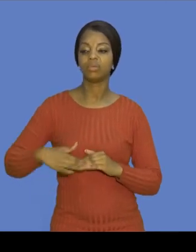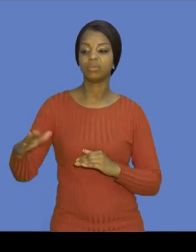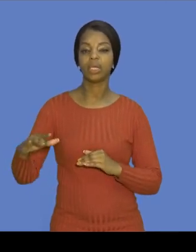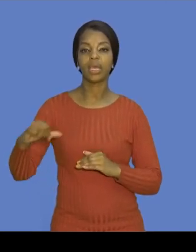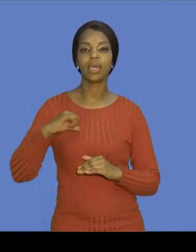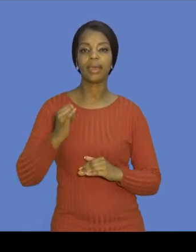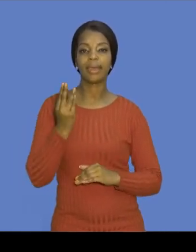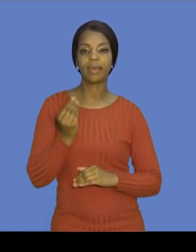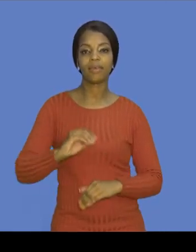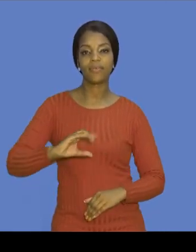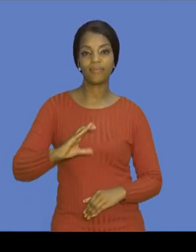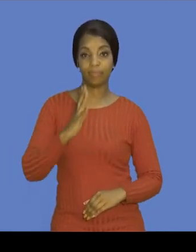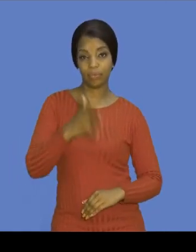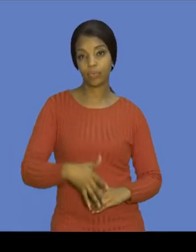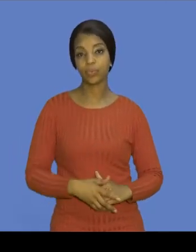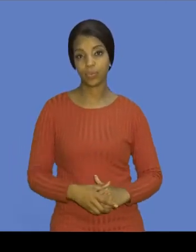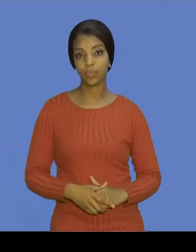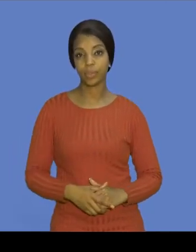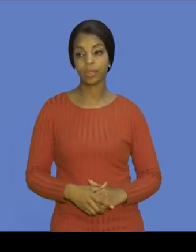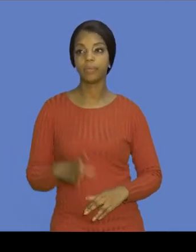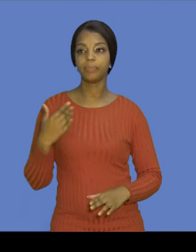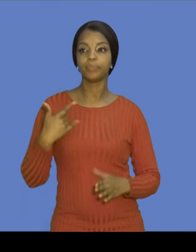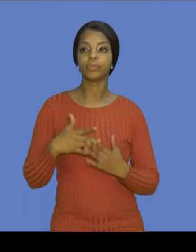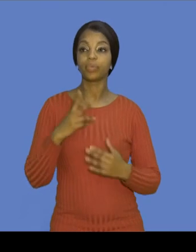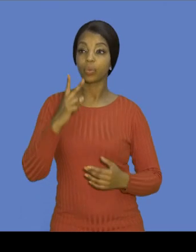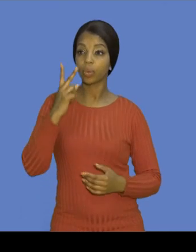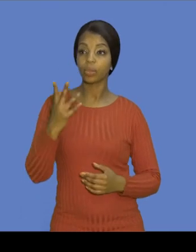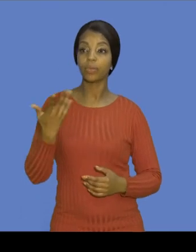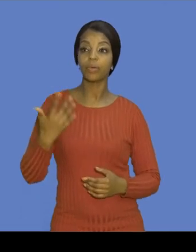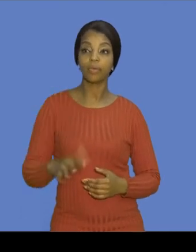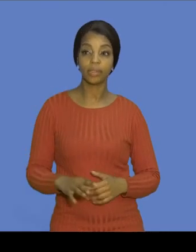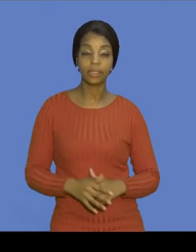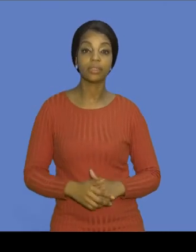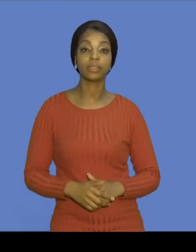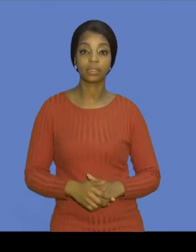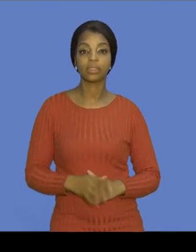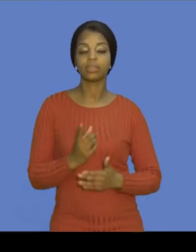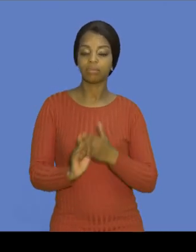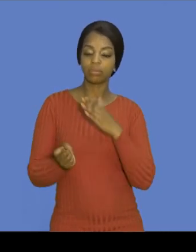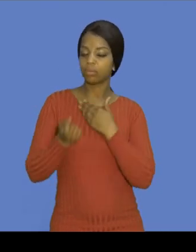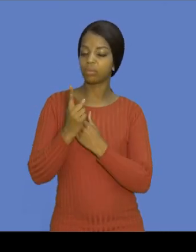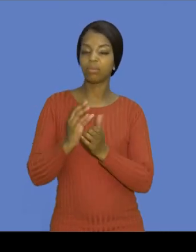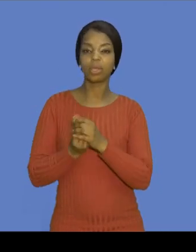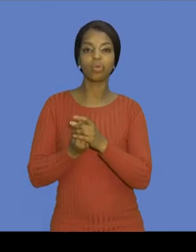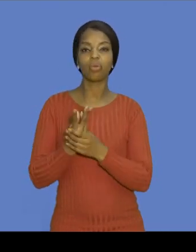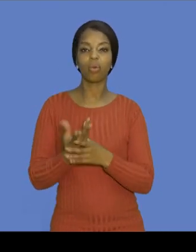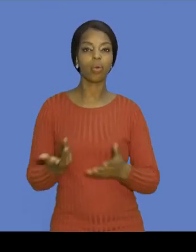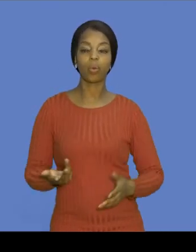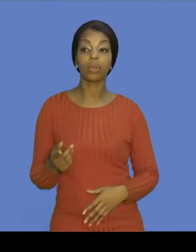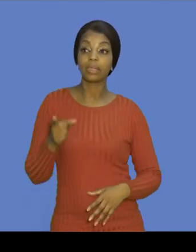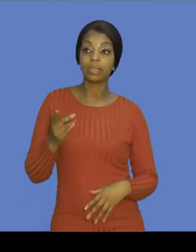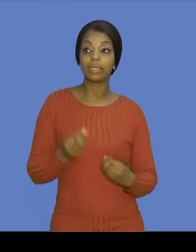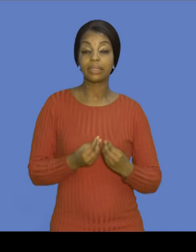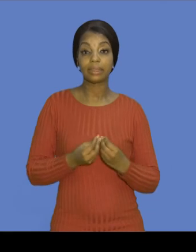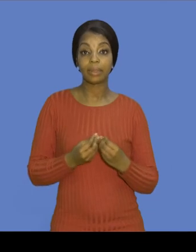And then so far we've looked at simple, compound, and some random growth. We looked at also random growth